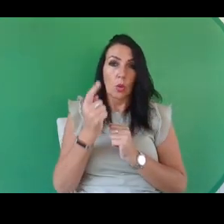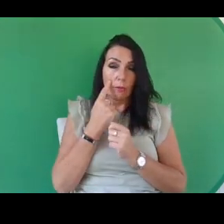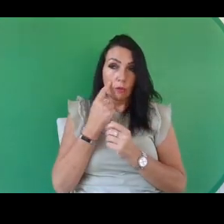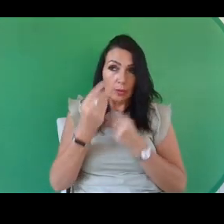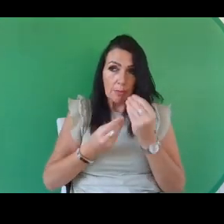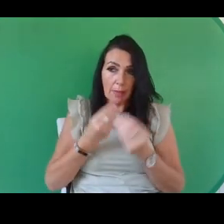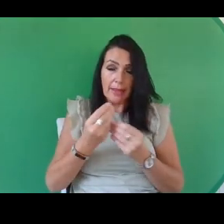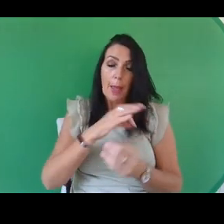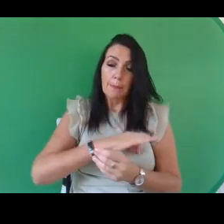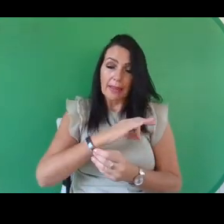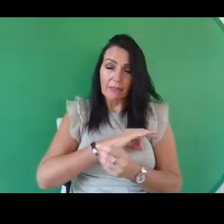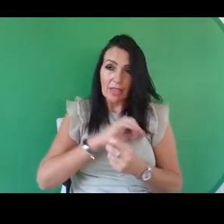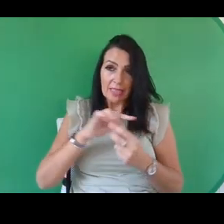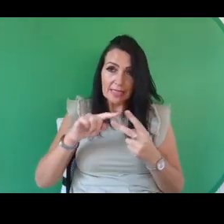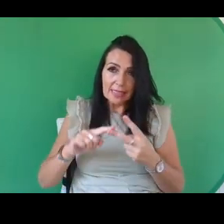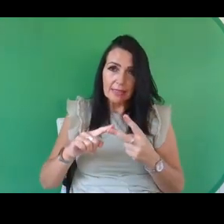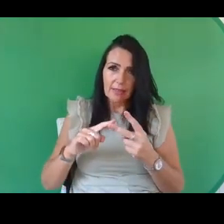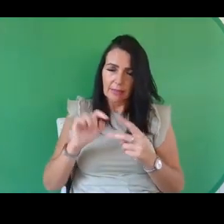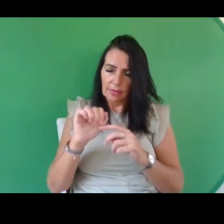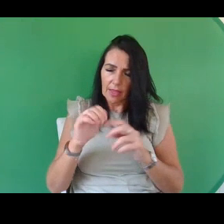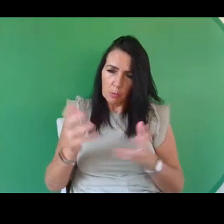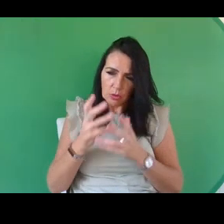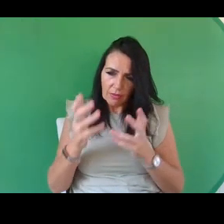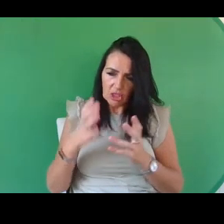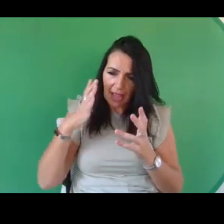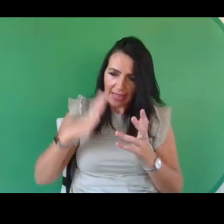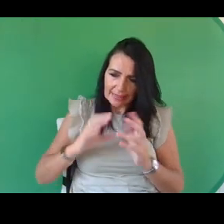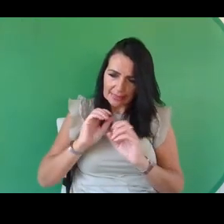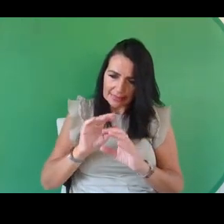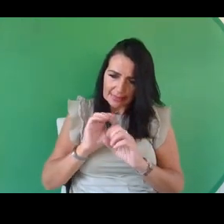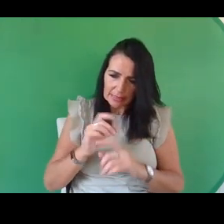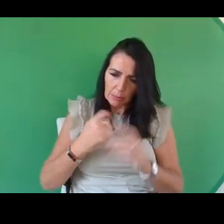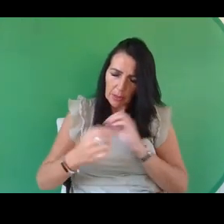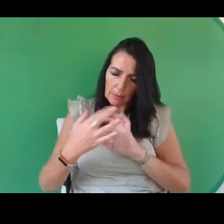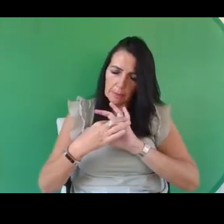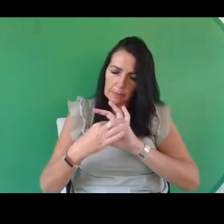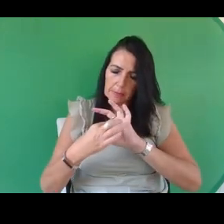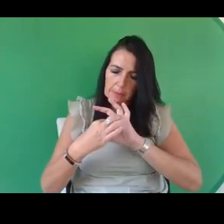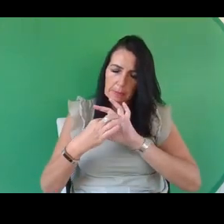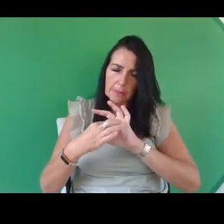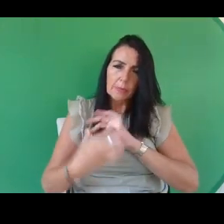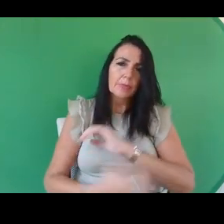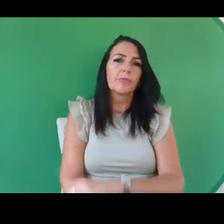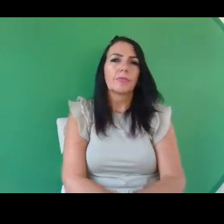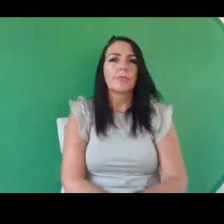and tailor these to their motivations and needs, as this will encourage more engagement in the advice.